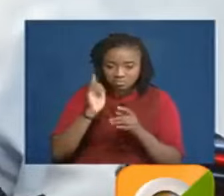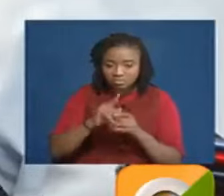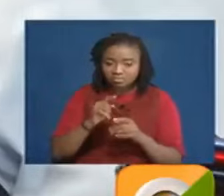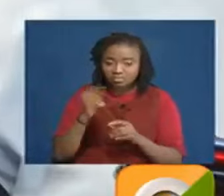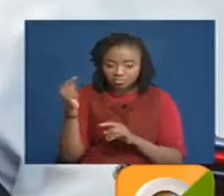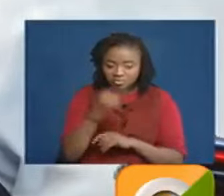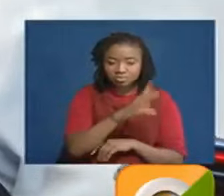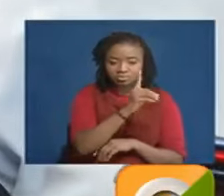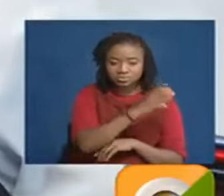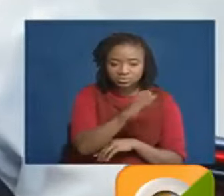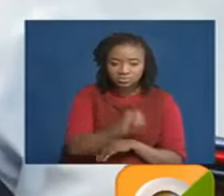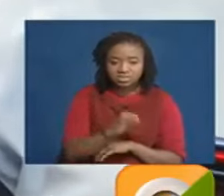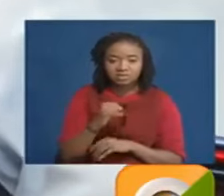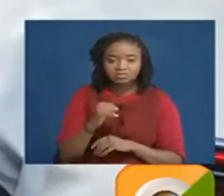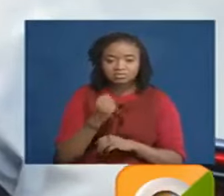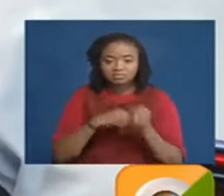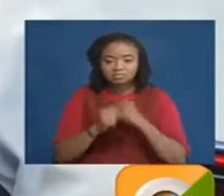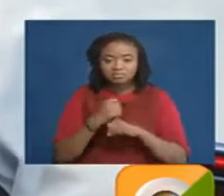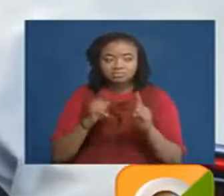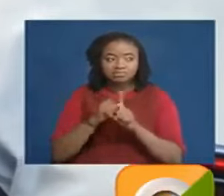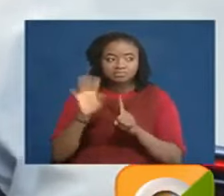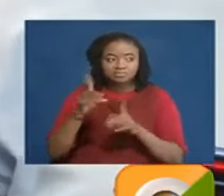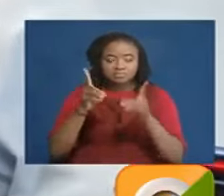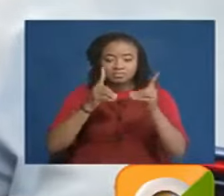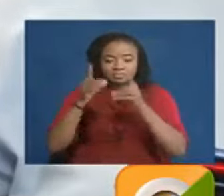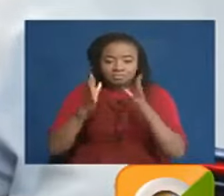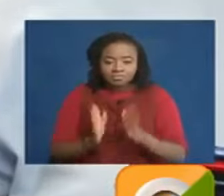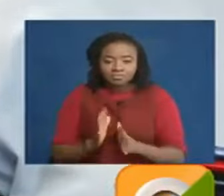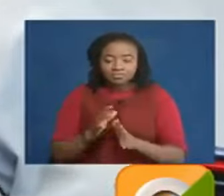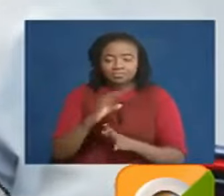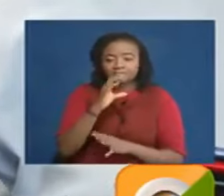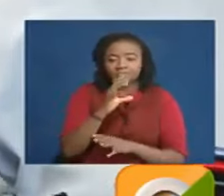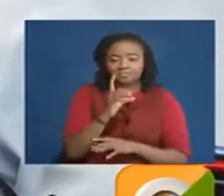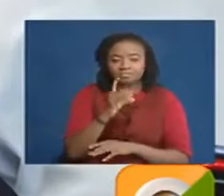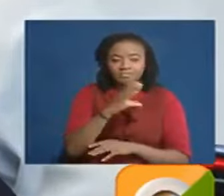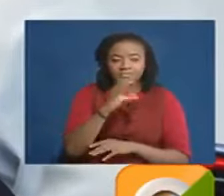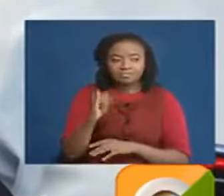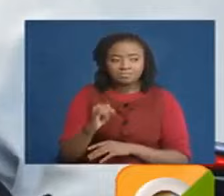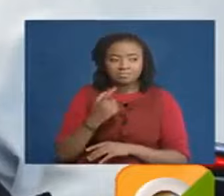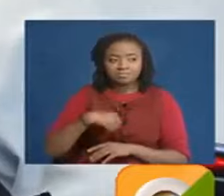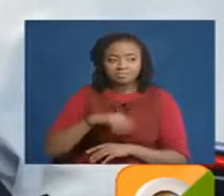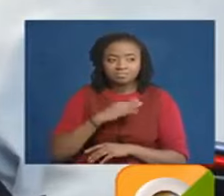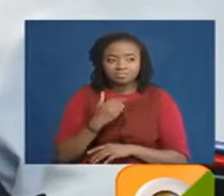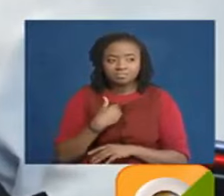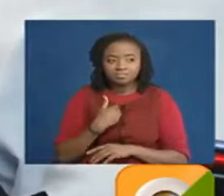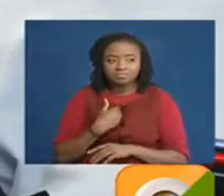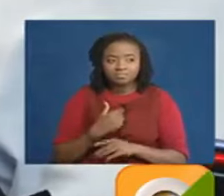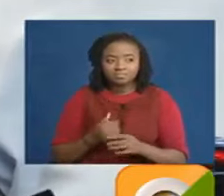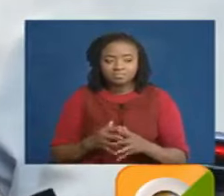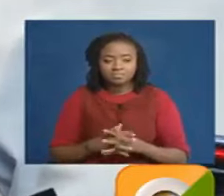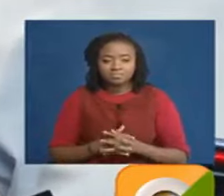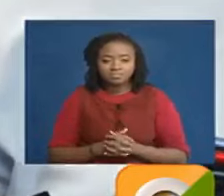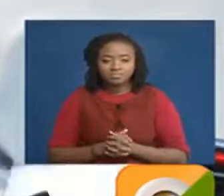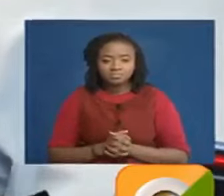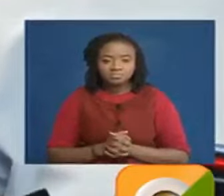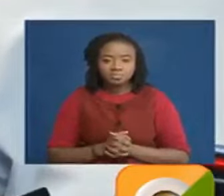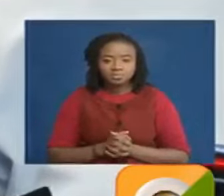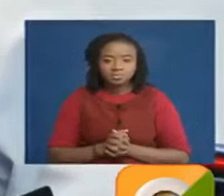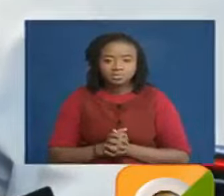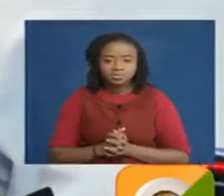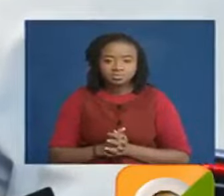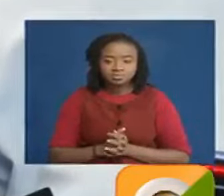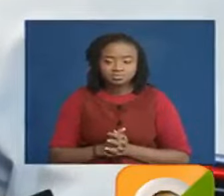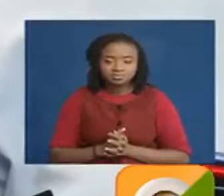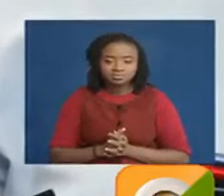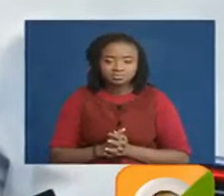the security intelligence or the director of criminal investigations. We have our eyes on the ball. Anything but not impunity. If